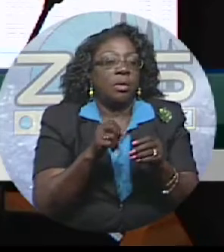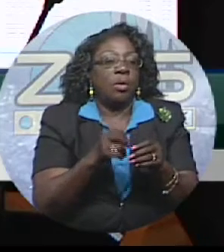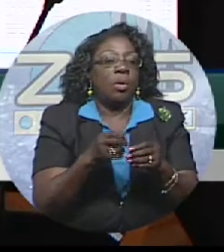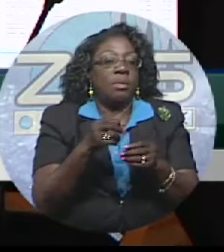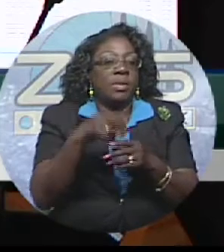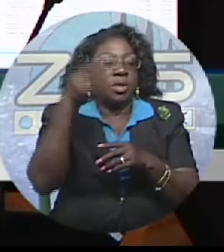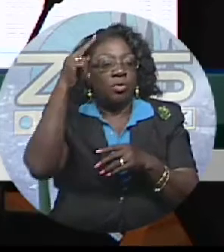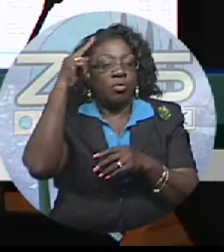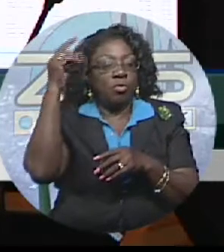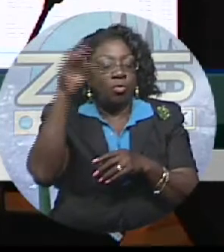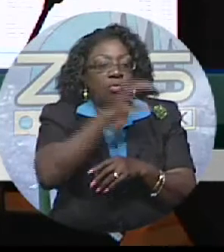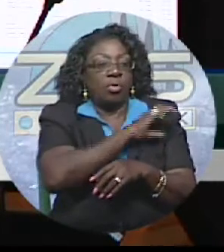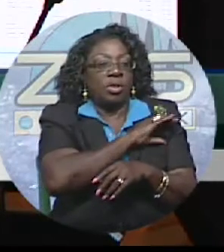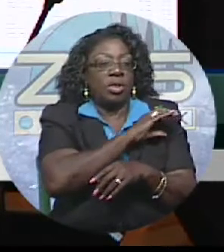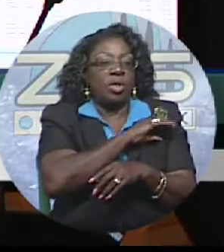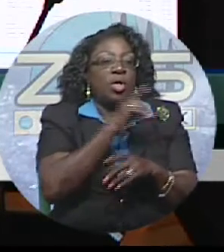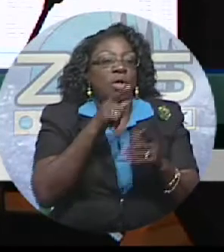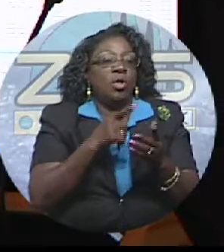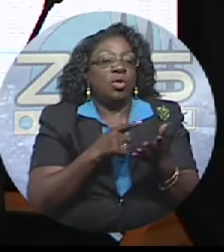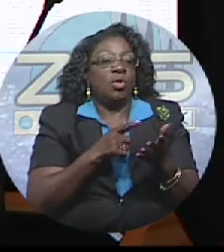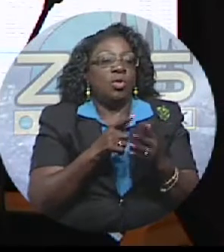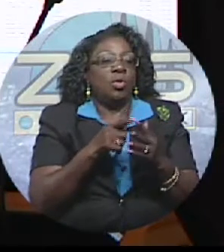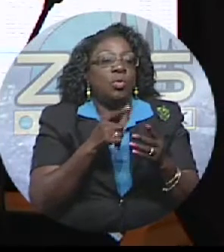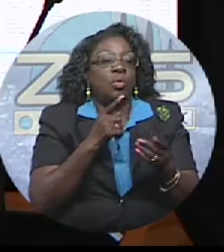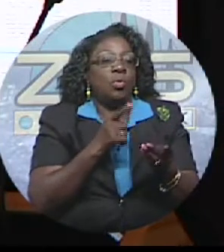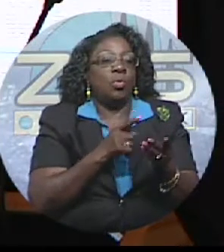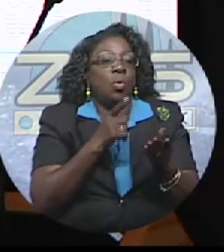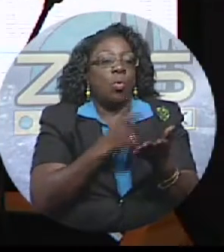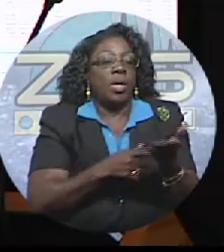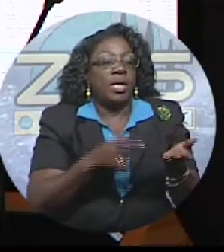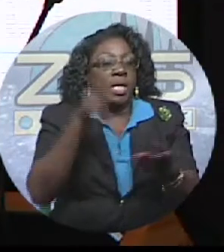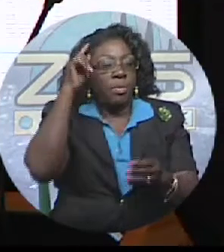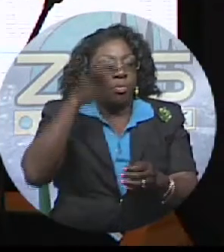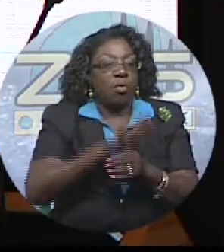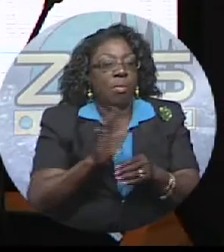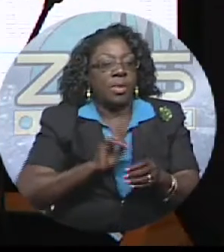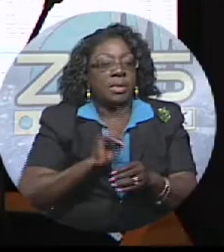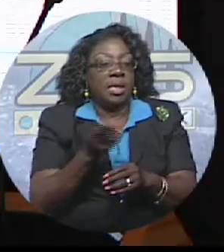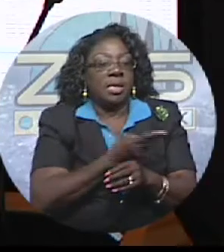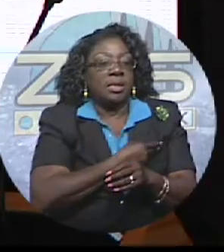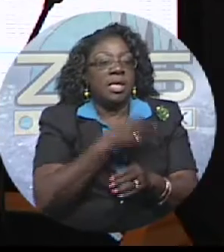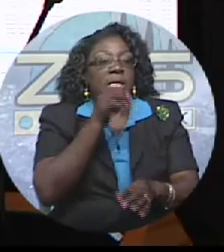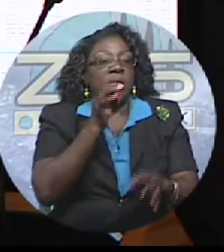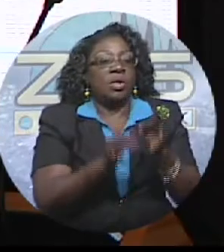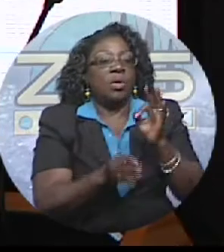to what he promised us. And so